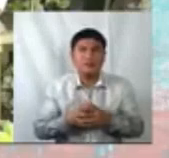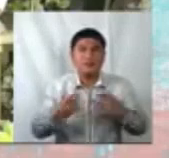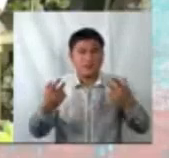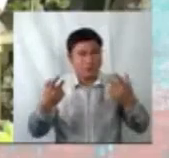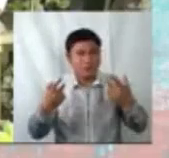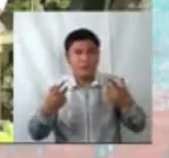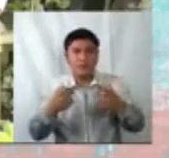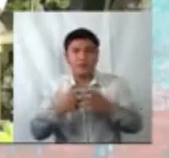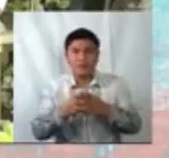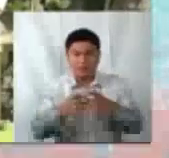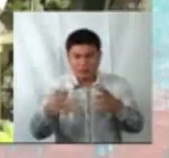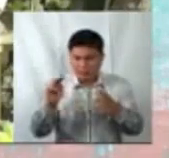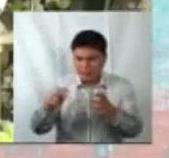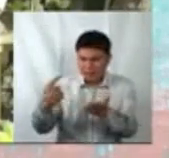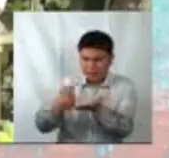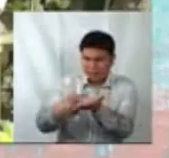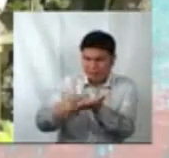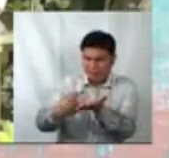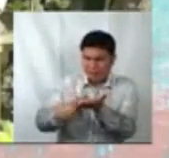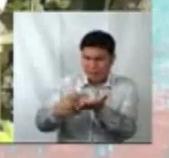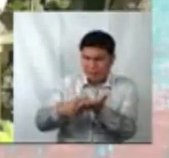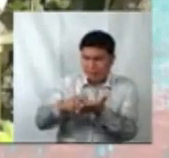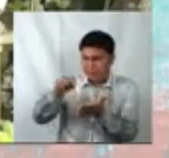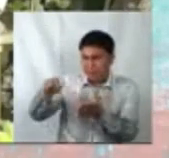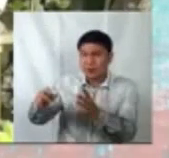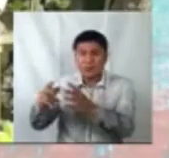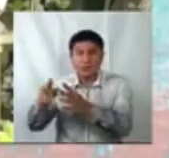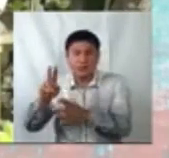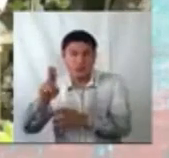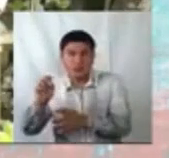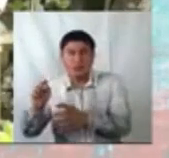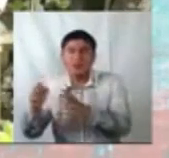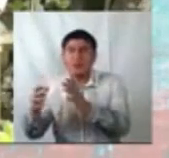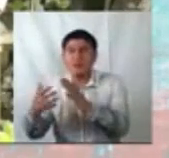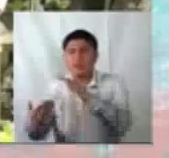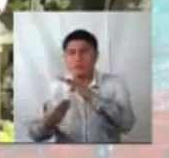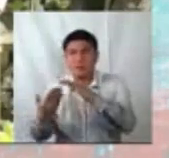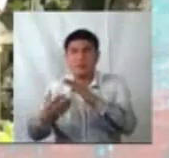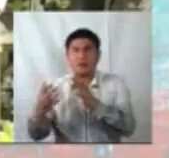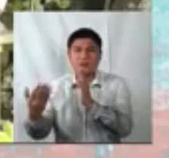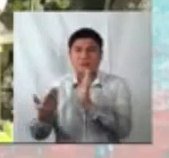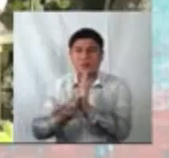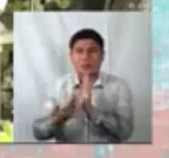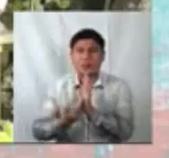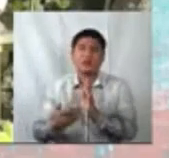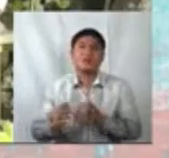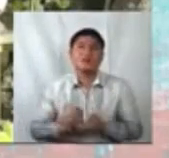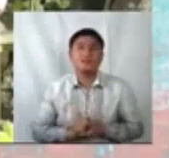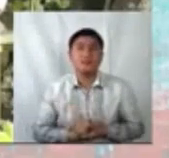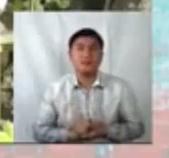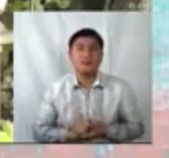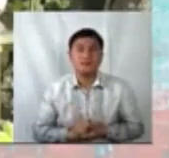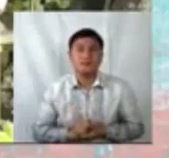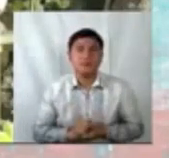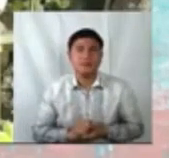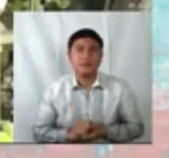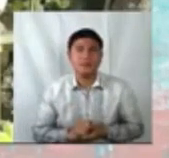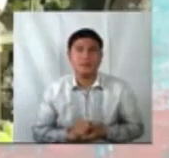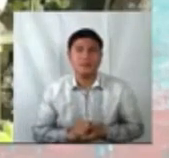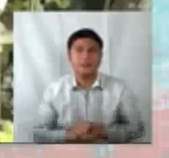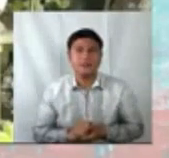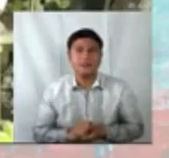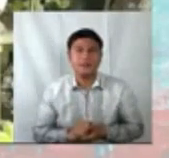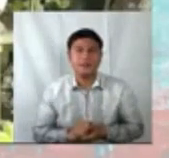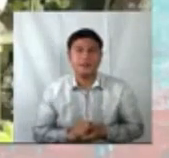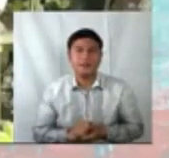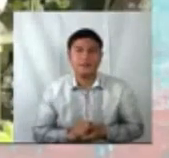we can negotiate the US basis rather than it is automatic. Oh? Yeah. Yeah. Napakahusay. Hindi, ano na po